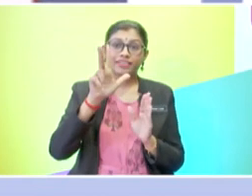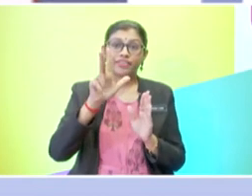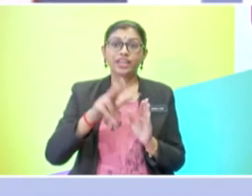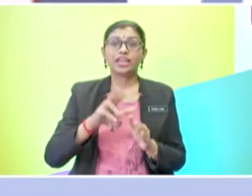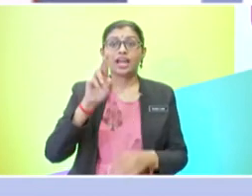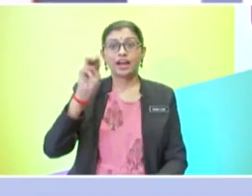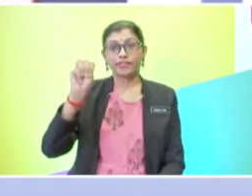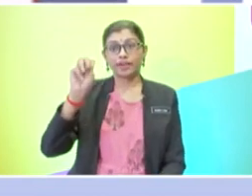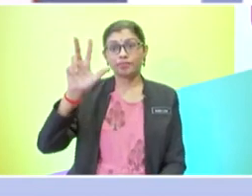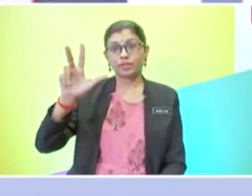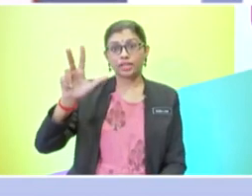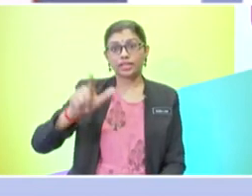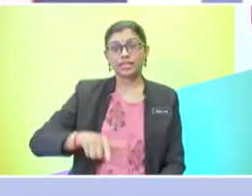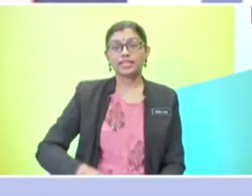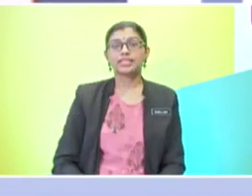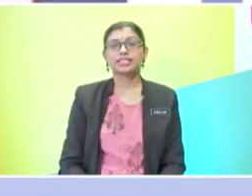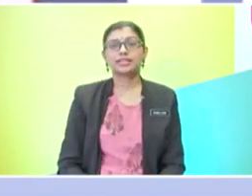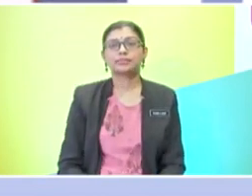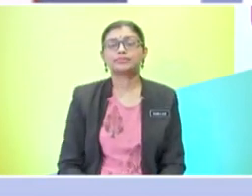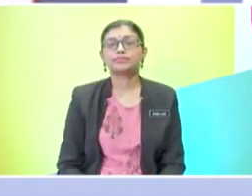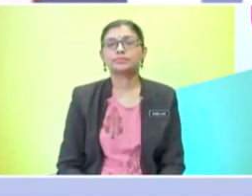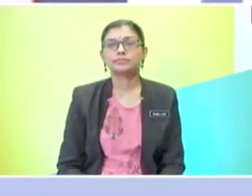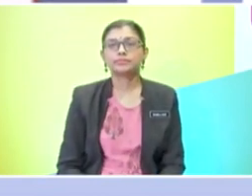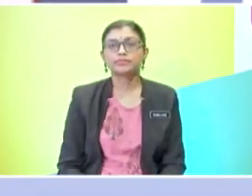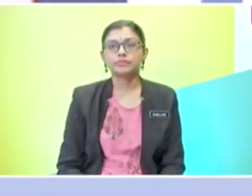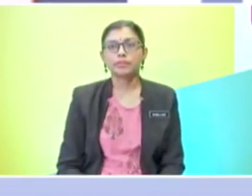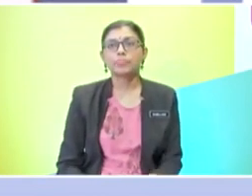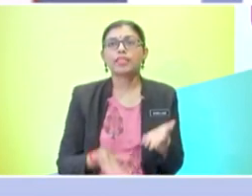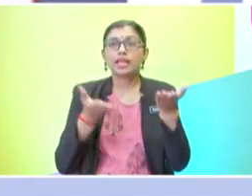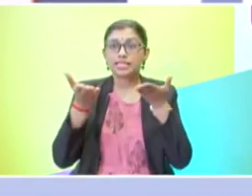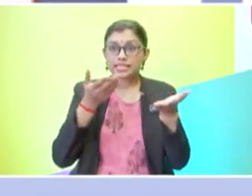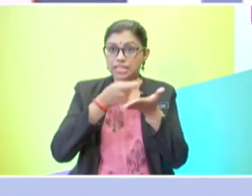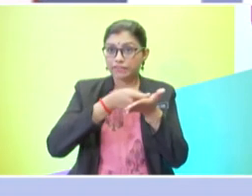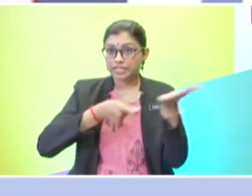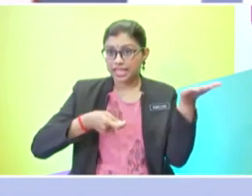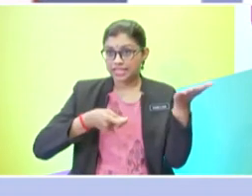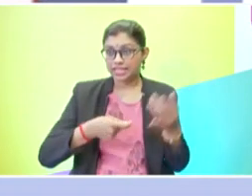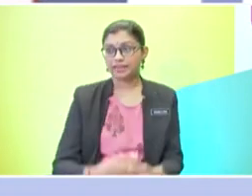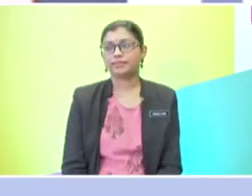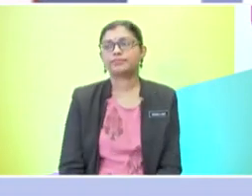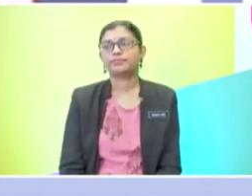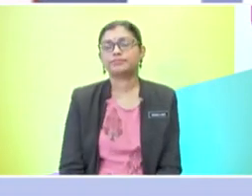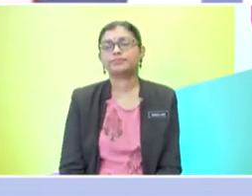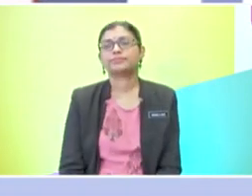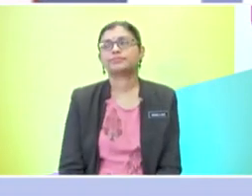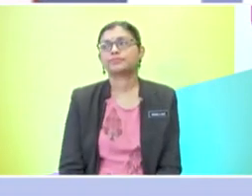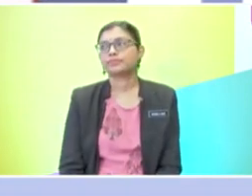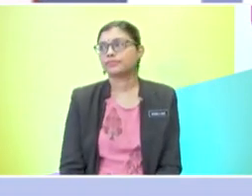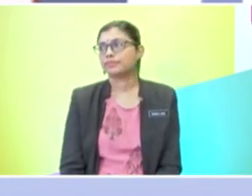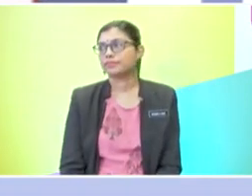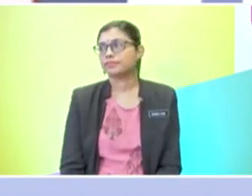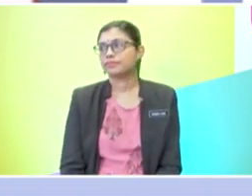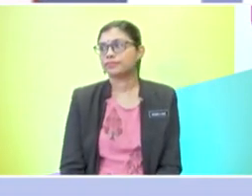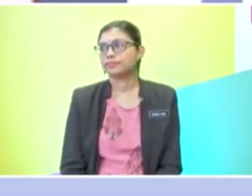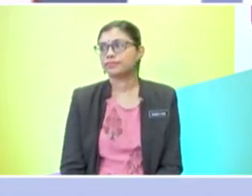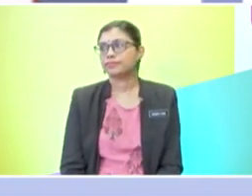The total cost is only 45.80, but why we have to pay more for that? Oh, because of the service tax. Yes. So, as a